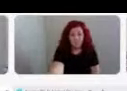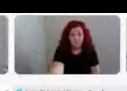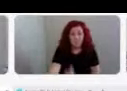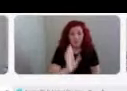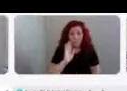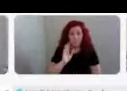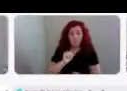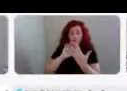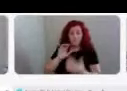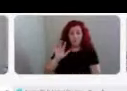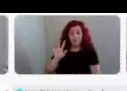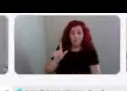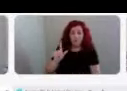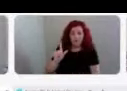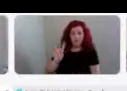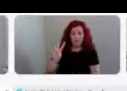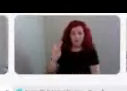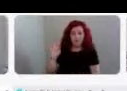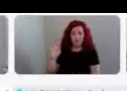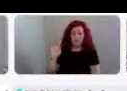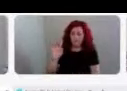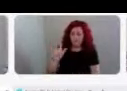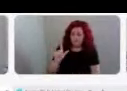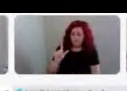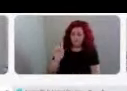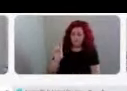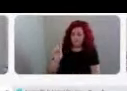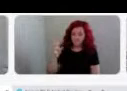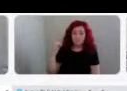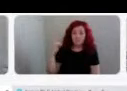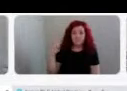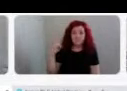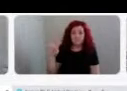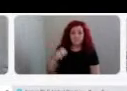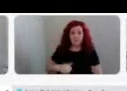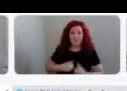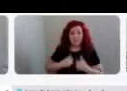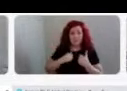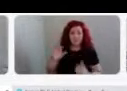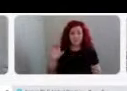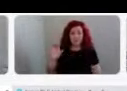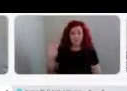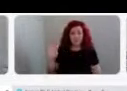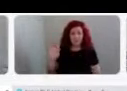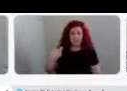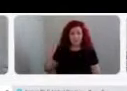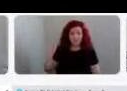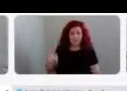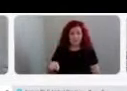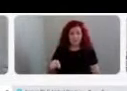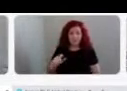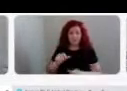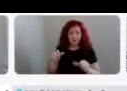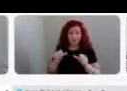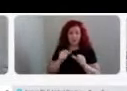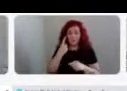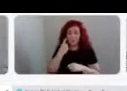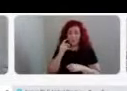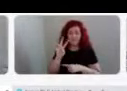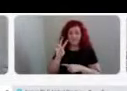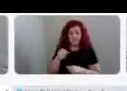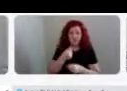ld 17 i have lived in the catalina foothills of the tucson area for the last seven